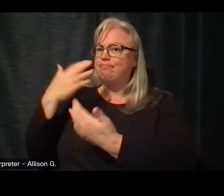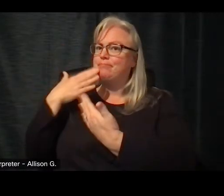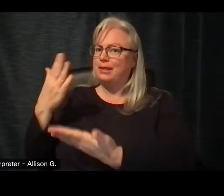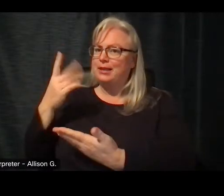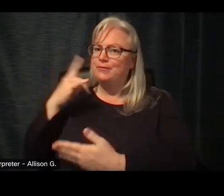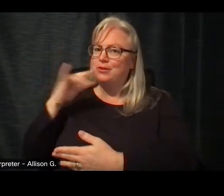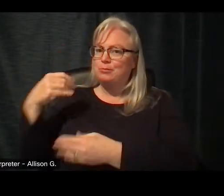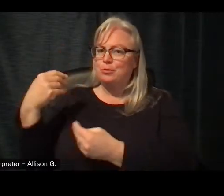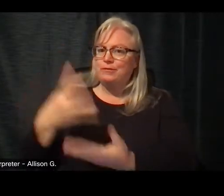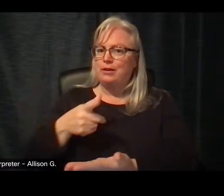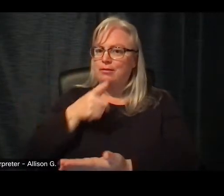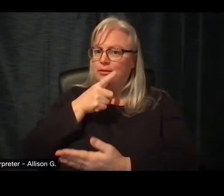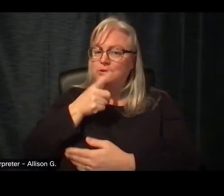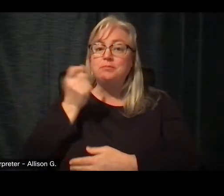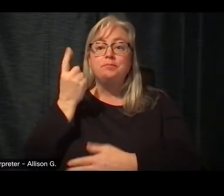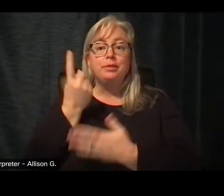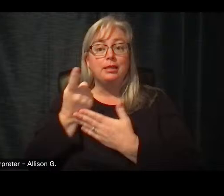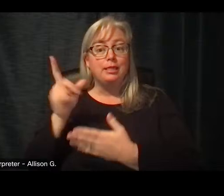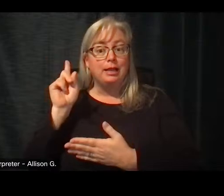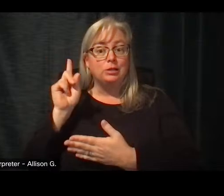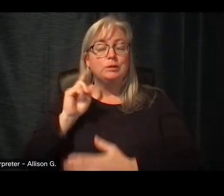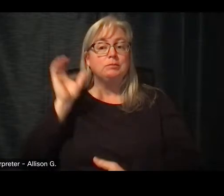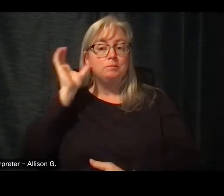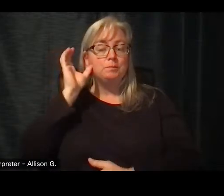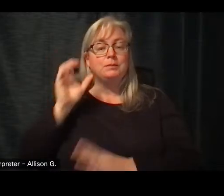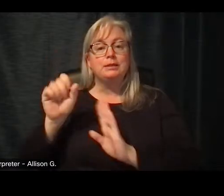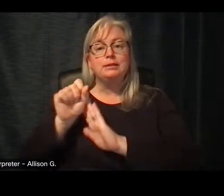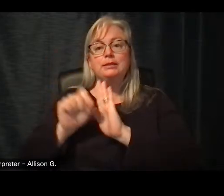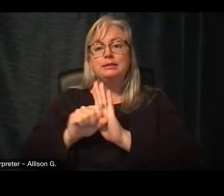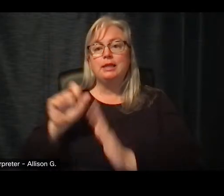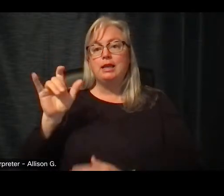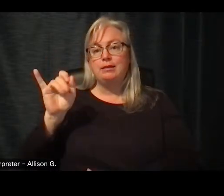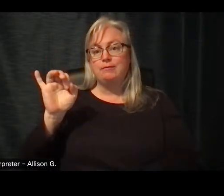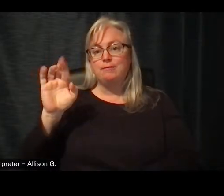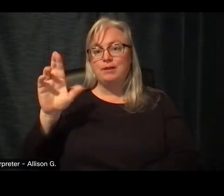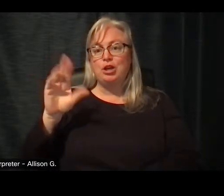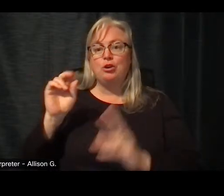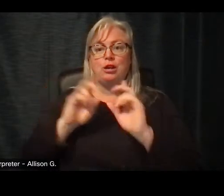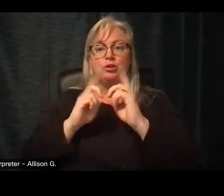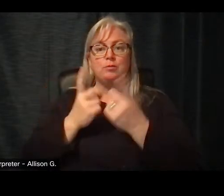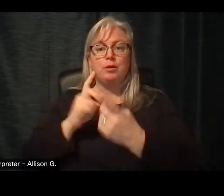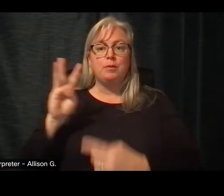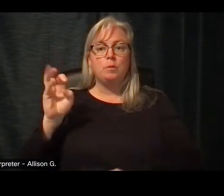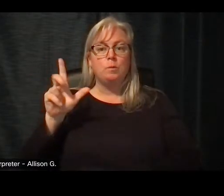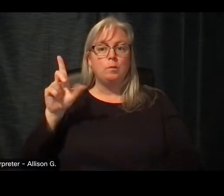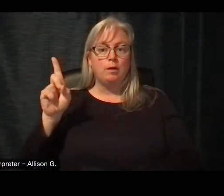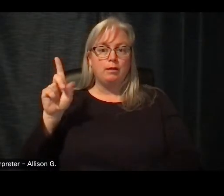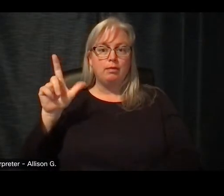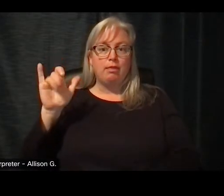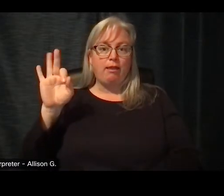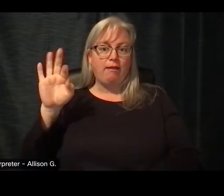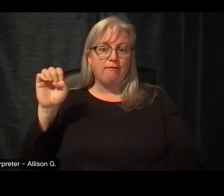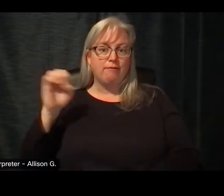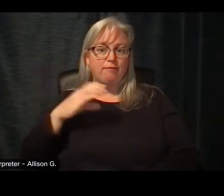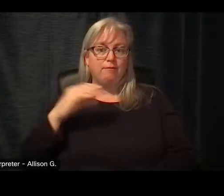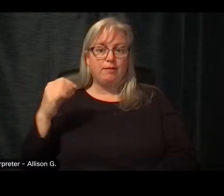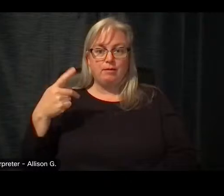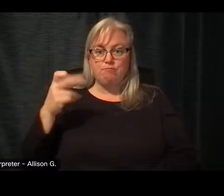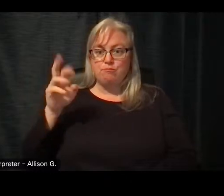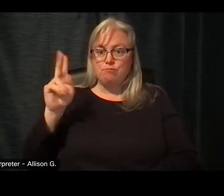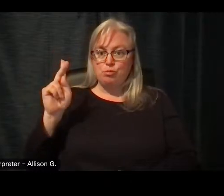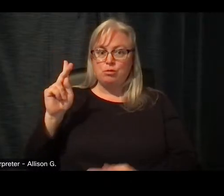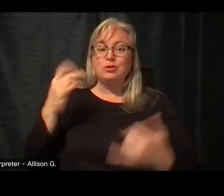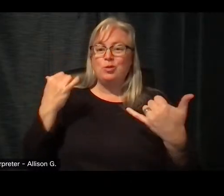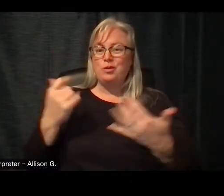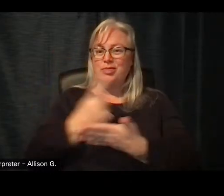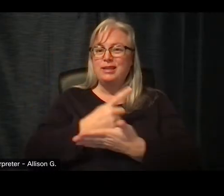that. Last week, we heard State Fair and Department of Wildlife and Parks, and I'm thinking this week, let's